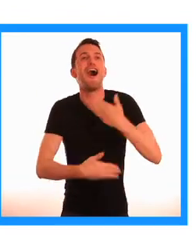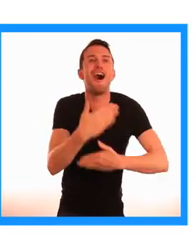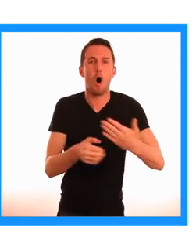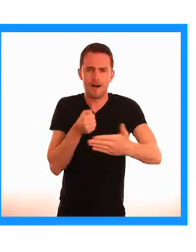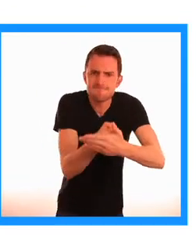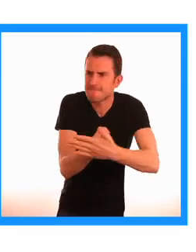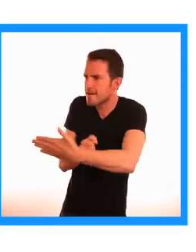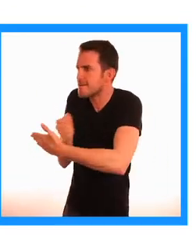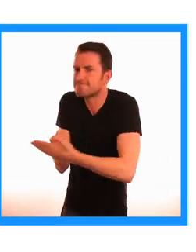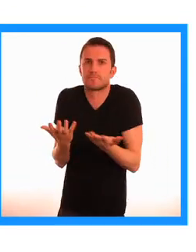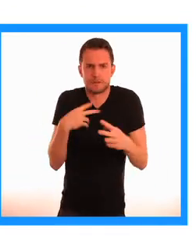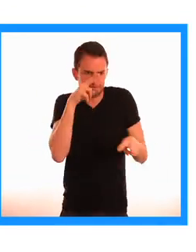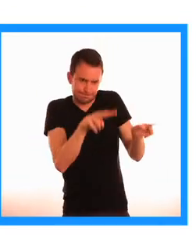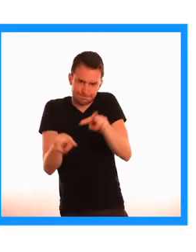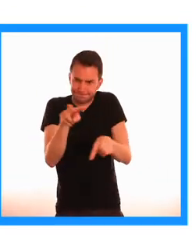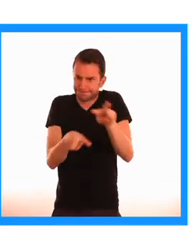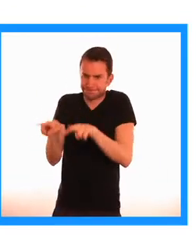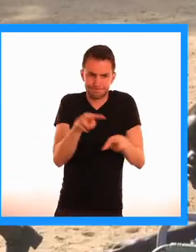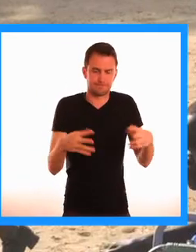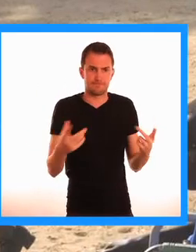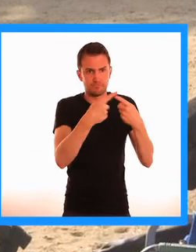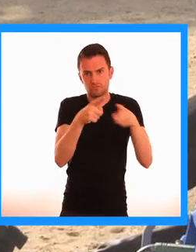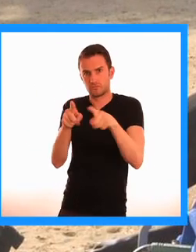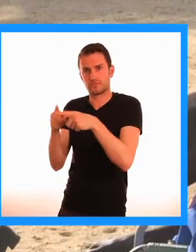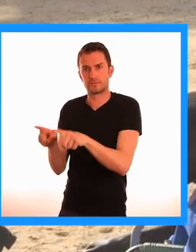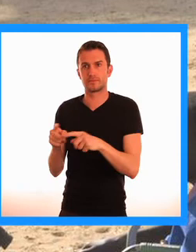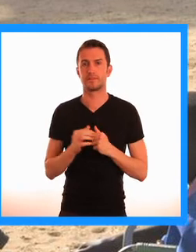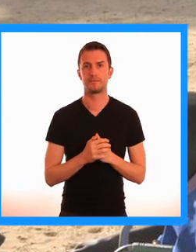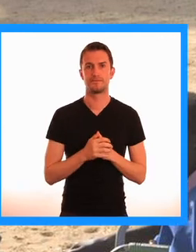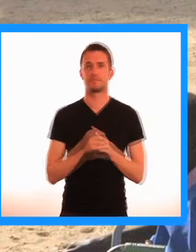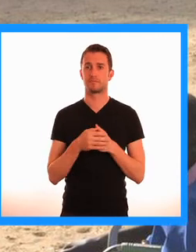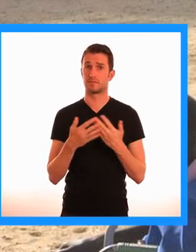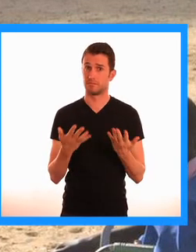on activity, and restrictions on participation.